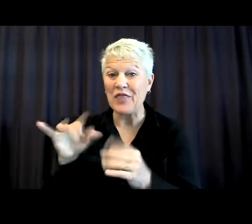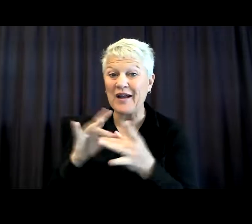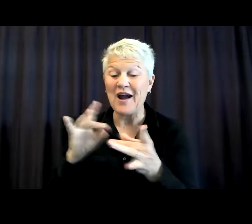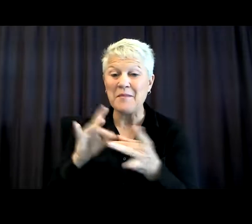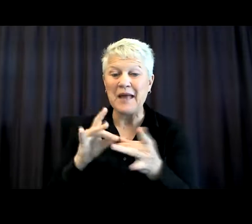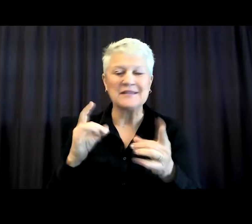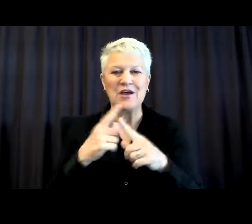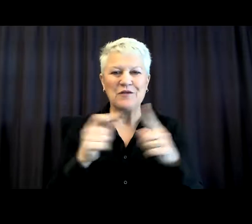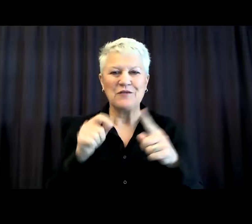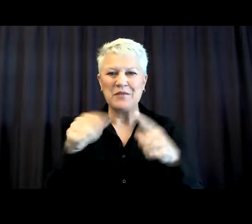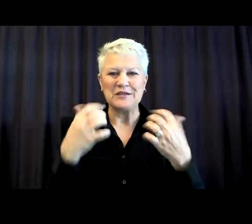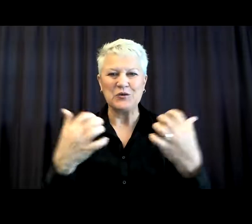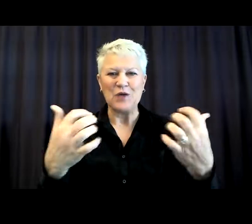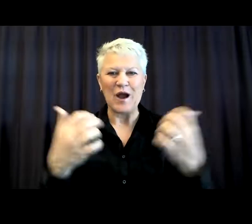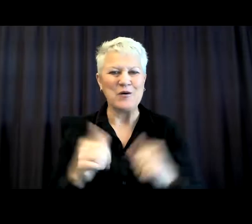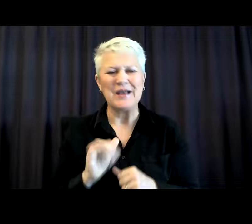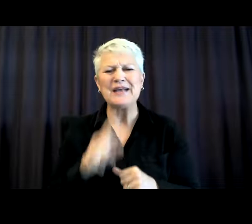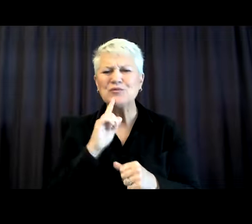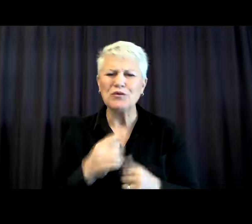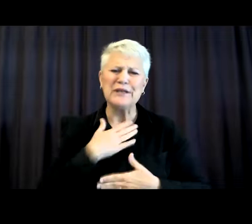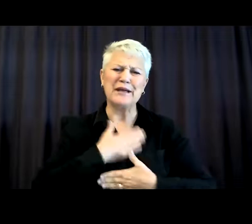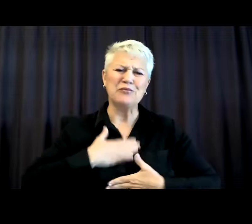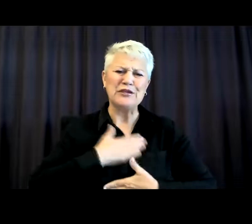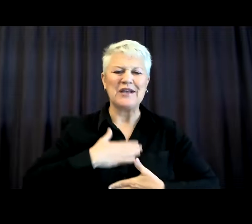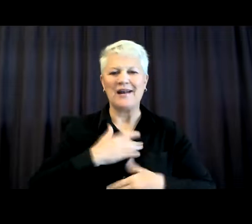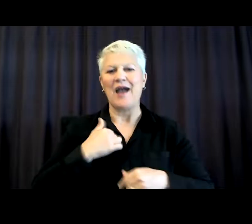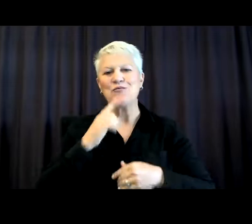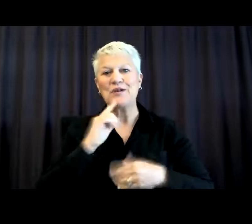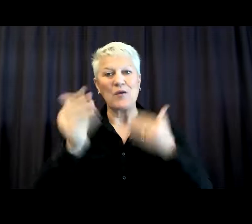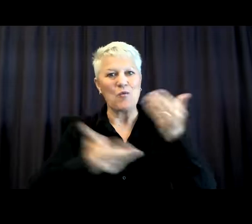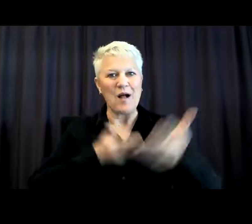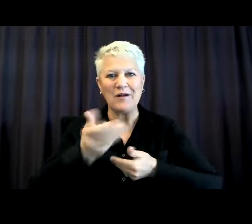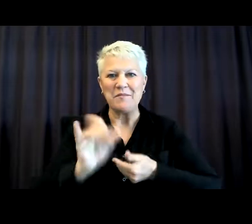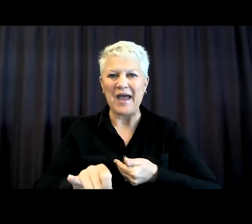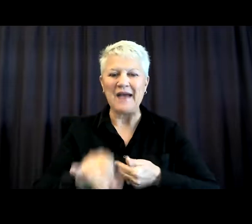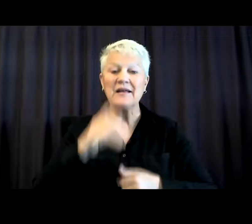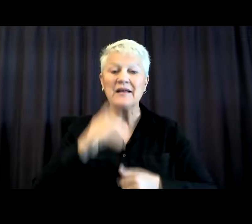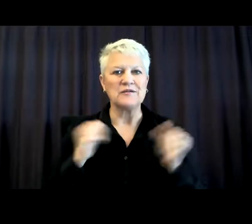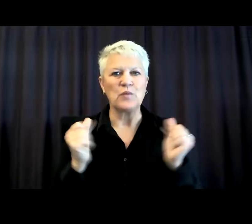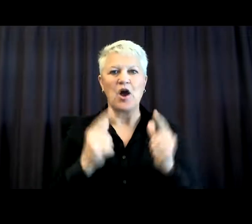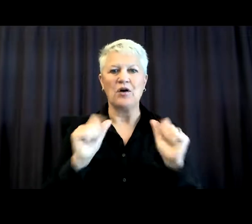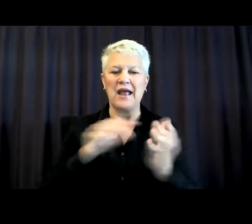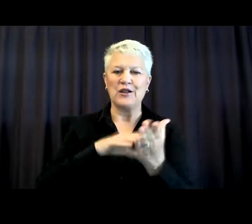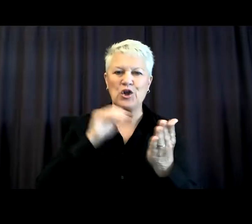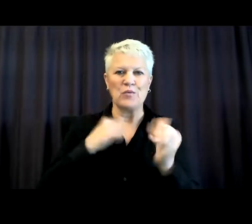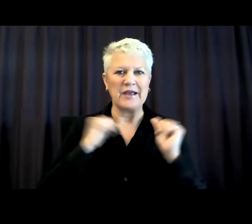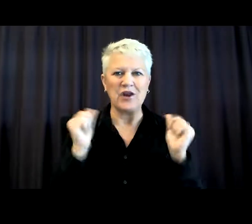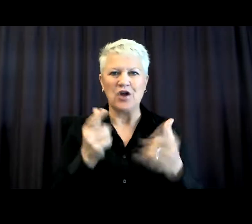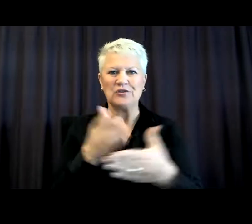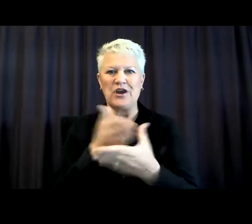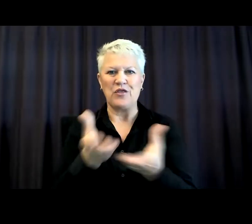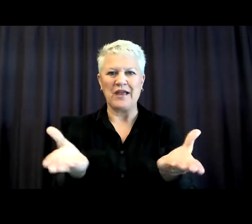from the crowd. That's really appreciated. And I really welcome that, because we can all learn and we can all share